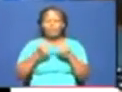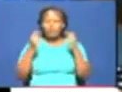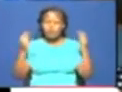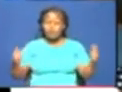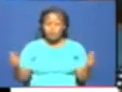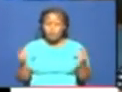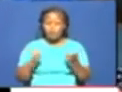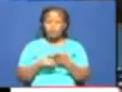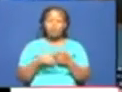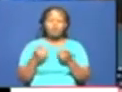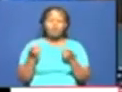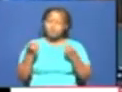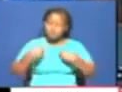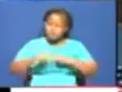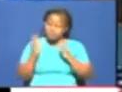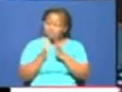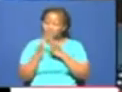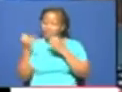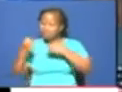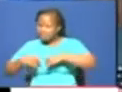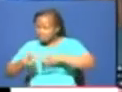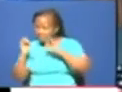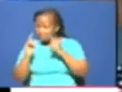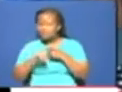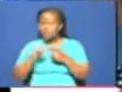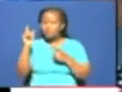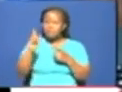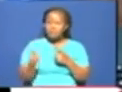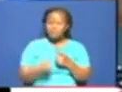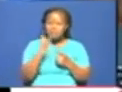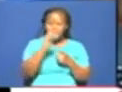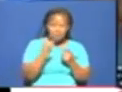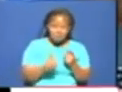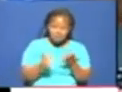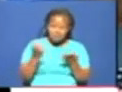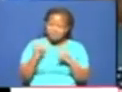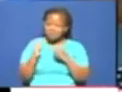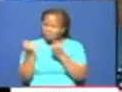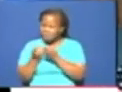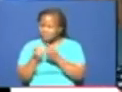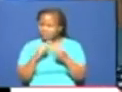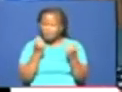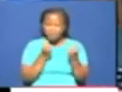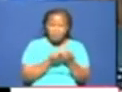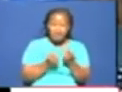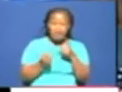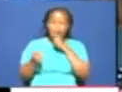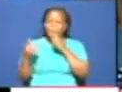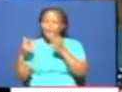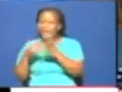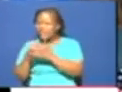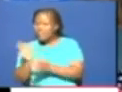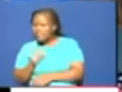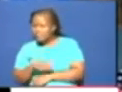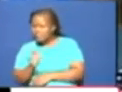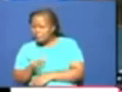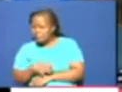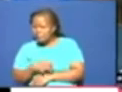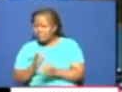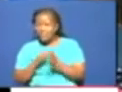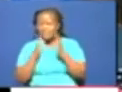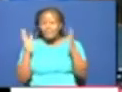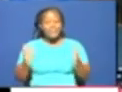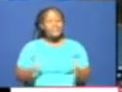tribe, region against region, men against women, leader against